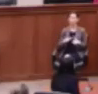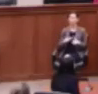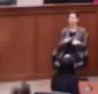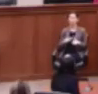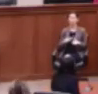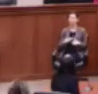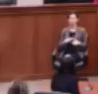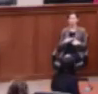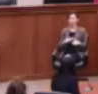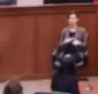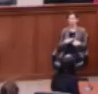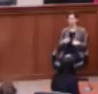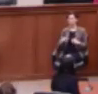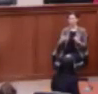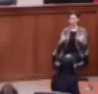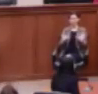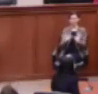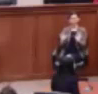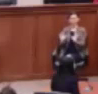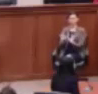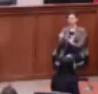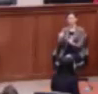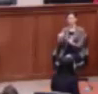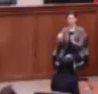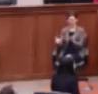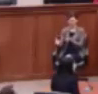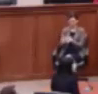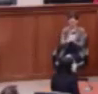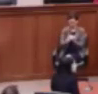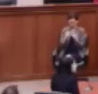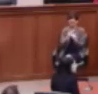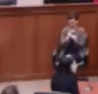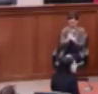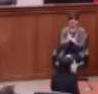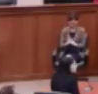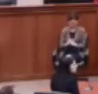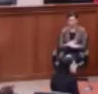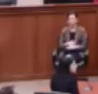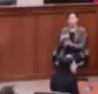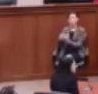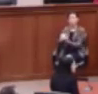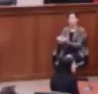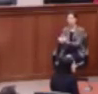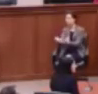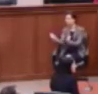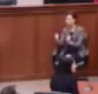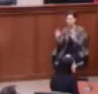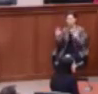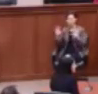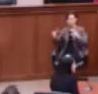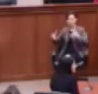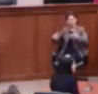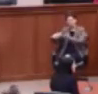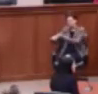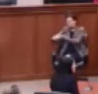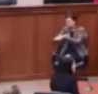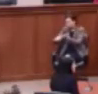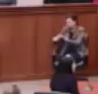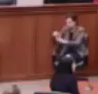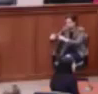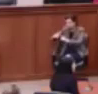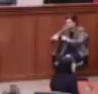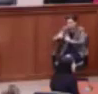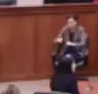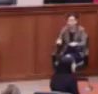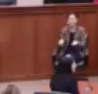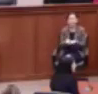collecting and looking at the credential data, us getting with our students and having student focus groups, as well as us taking